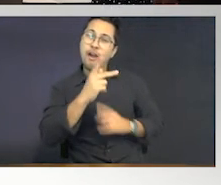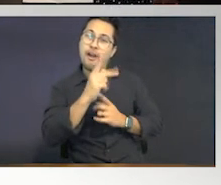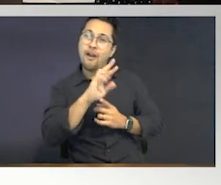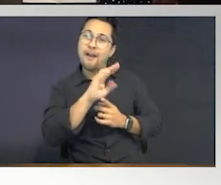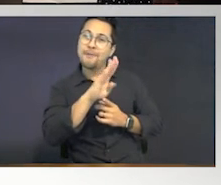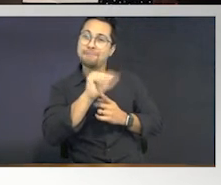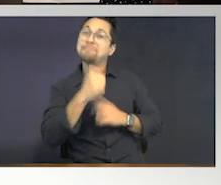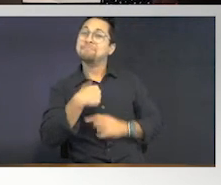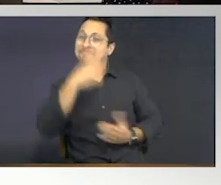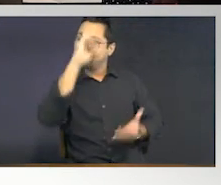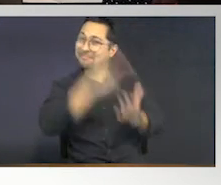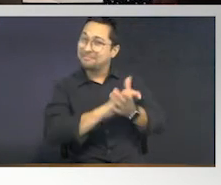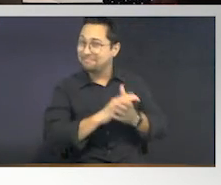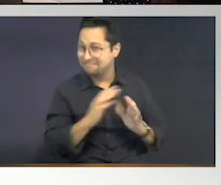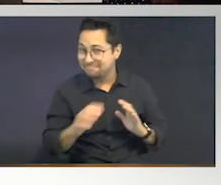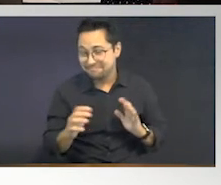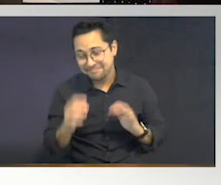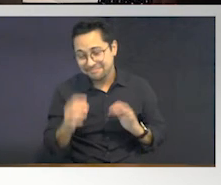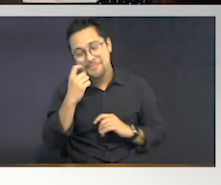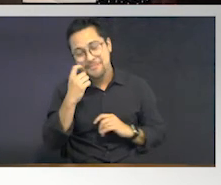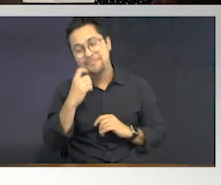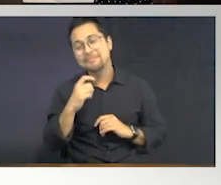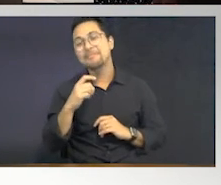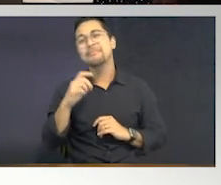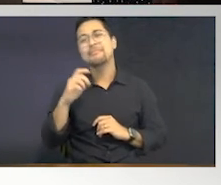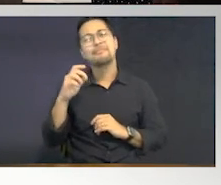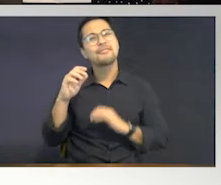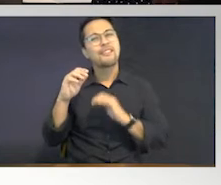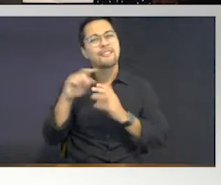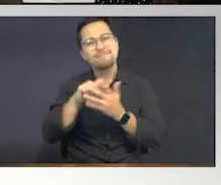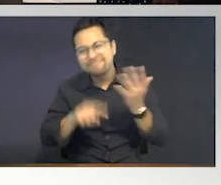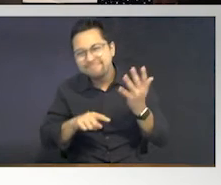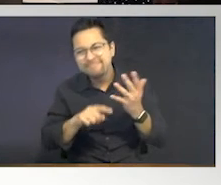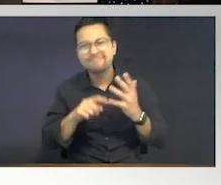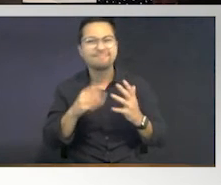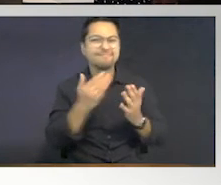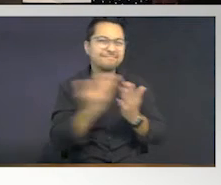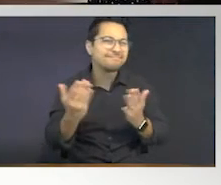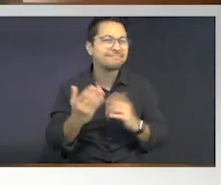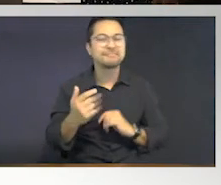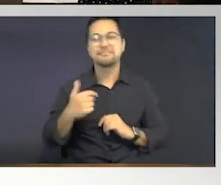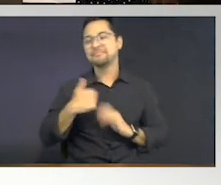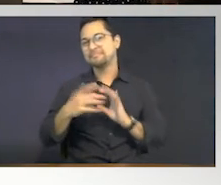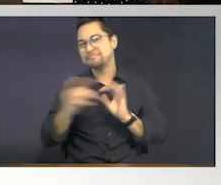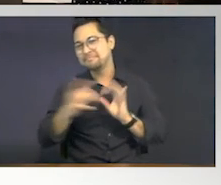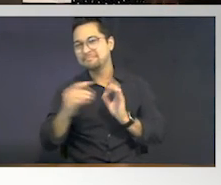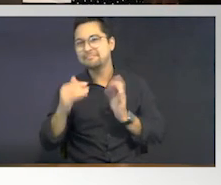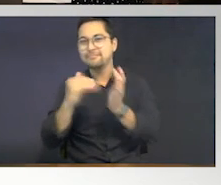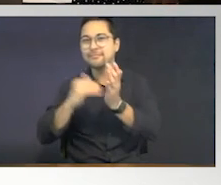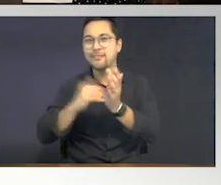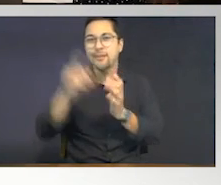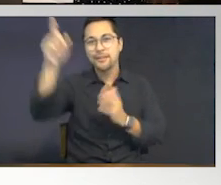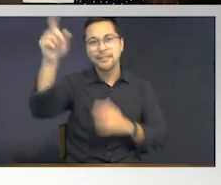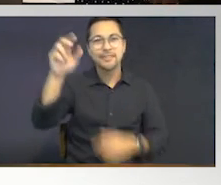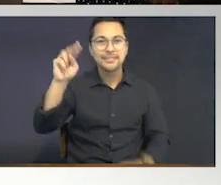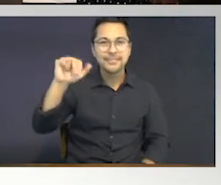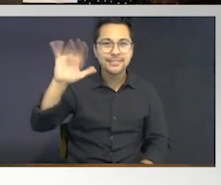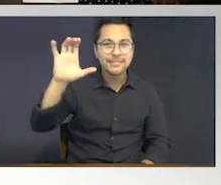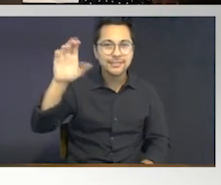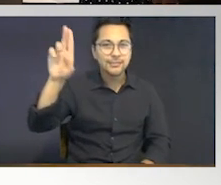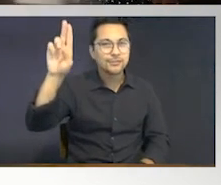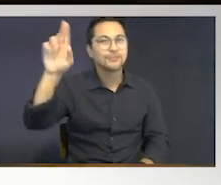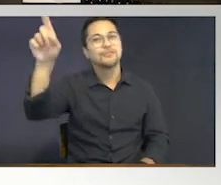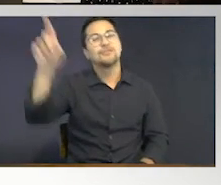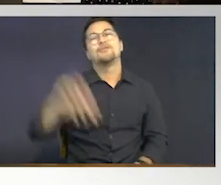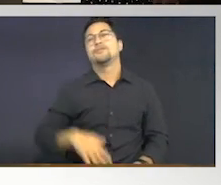So all those things, I mentioned the doctor in the NICU.